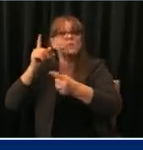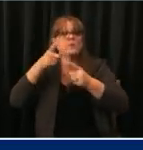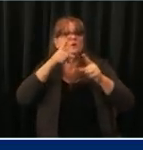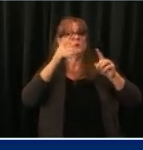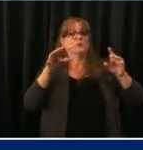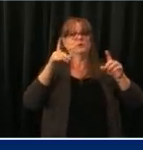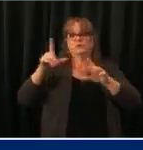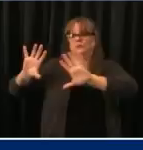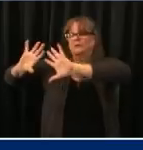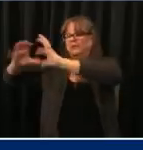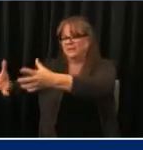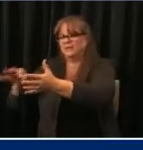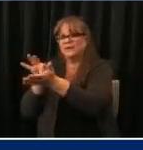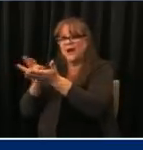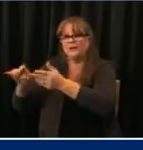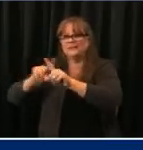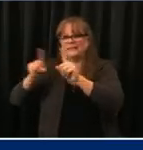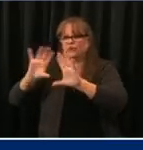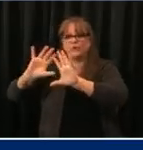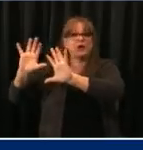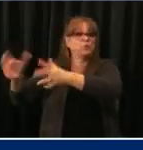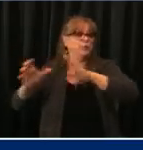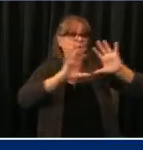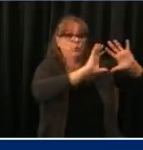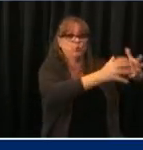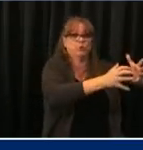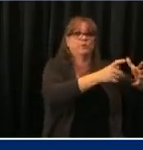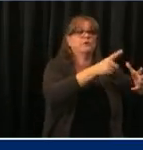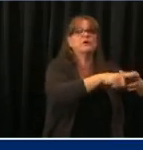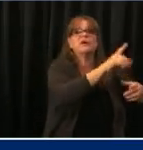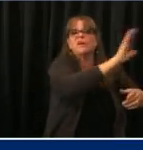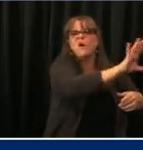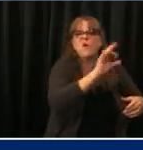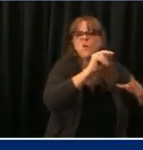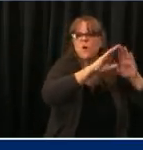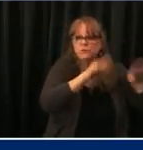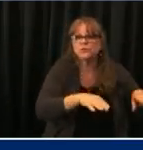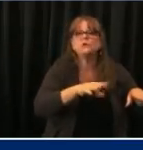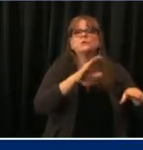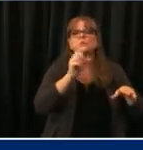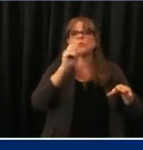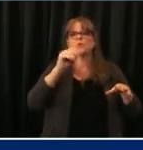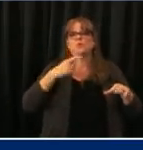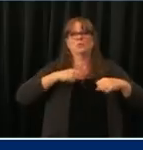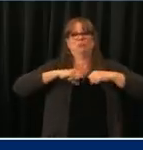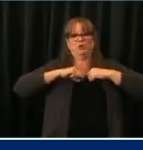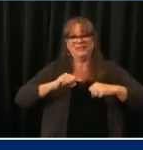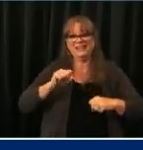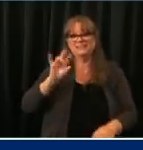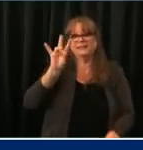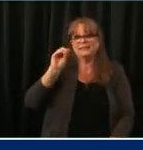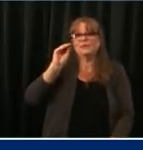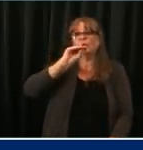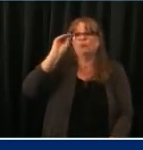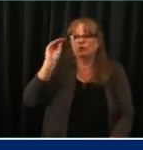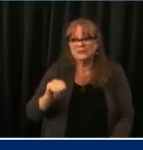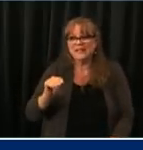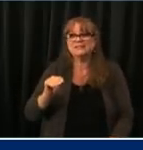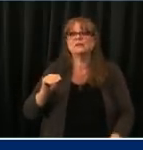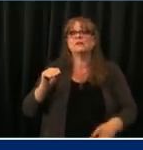We continue to have a laser-like focus on the goal of protecting 70% of Coloradans aged 70 and up by February